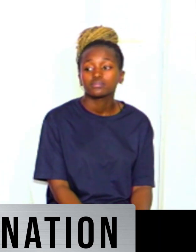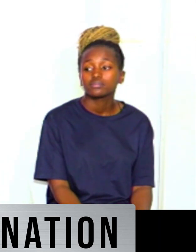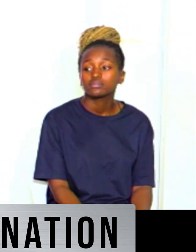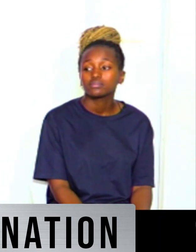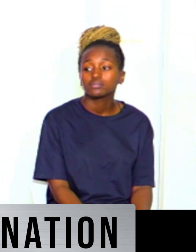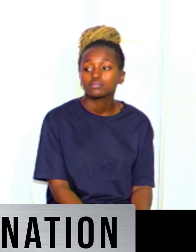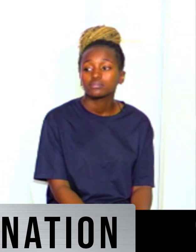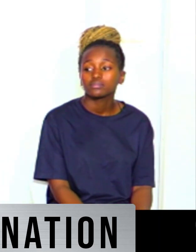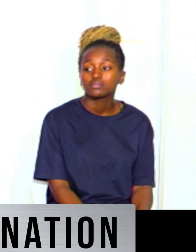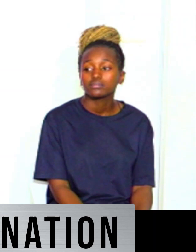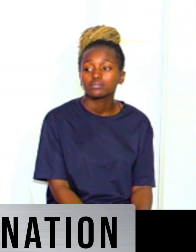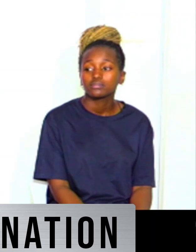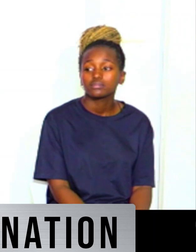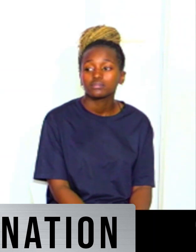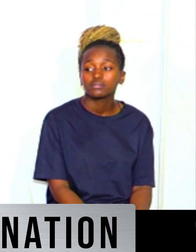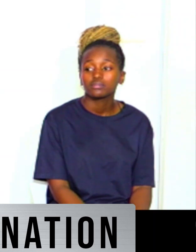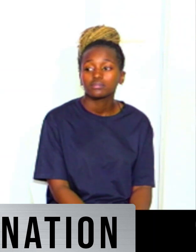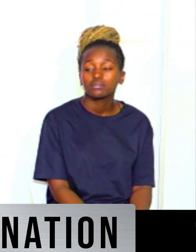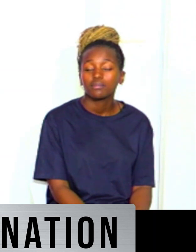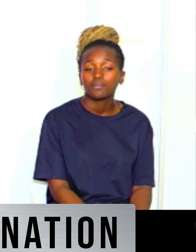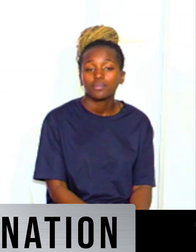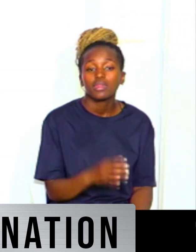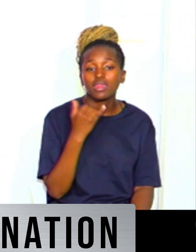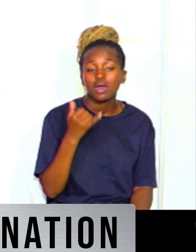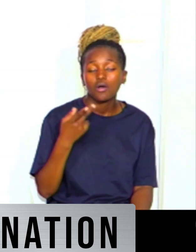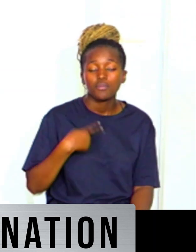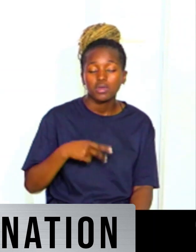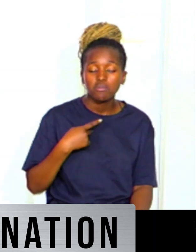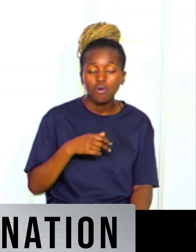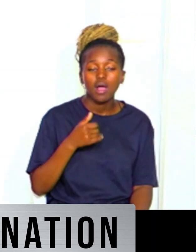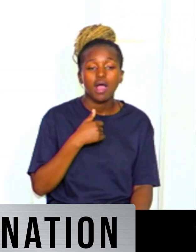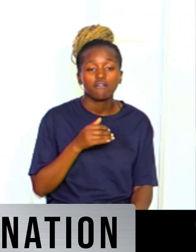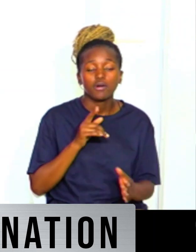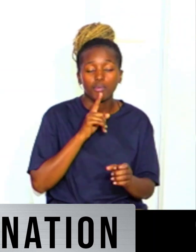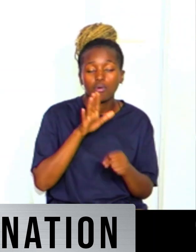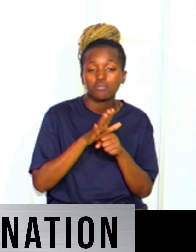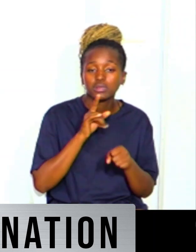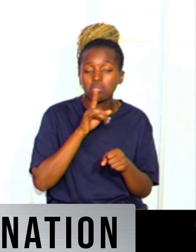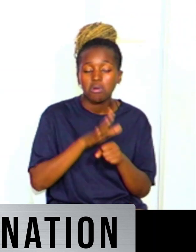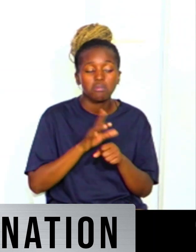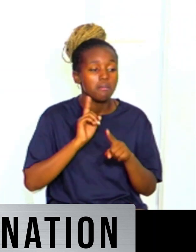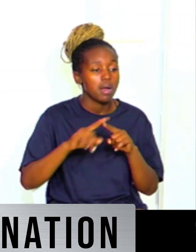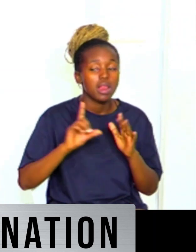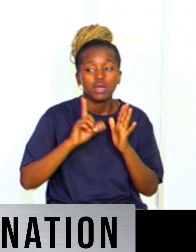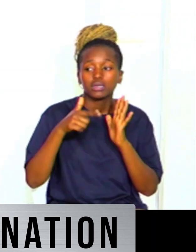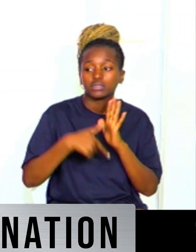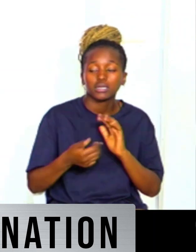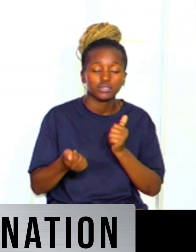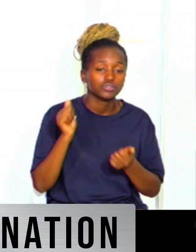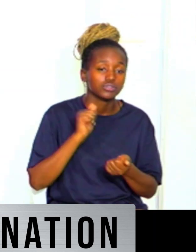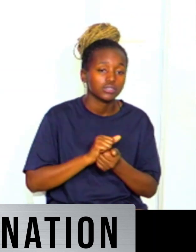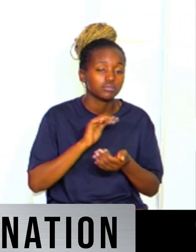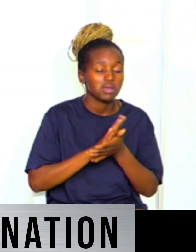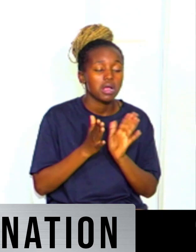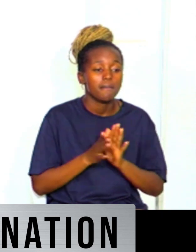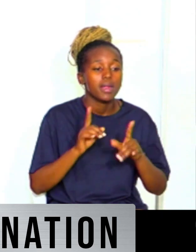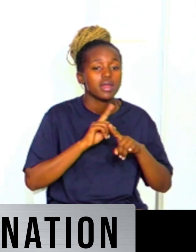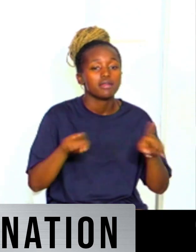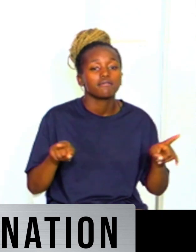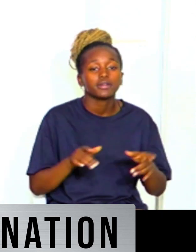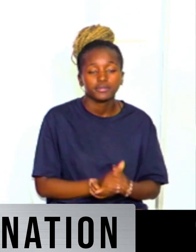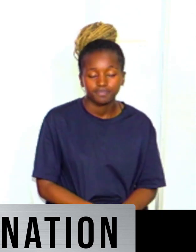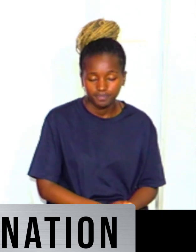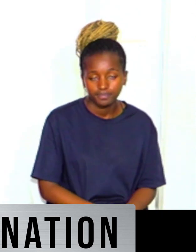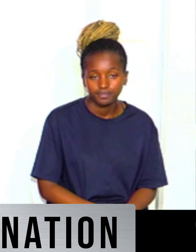hii. But sasa wakishaingia, wanachange kukuwa mtu mwingine, wanashangaa, ule mtu mwenye kweli